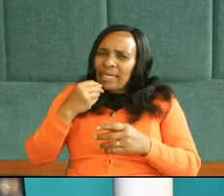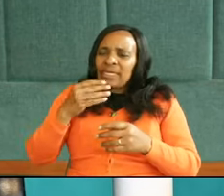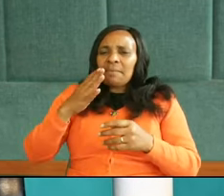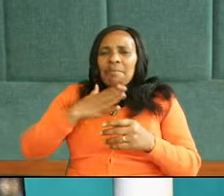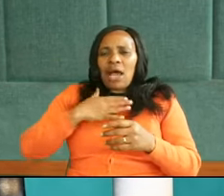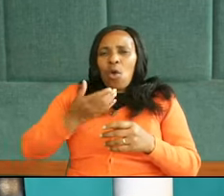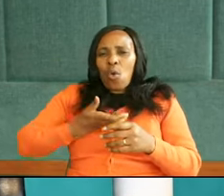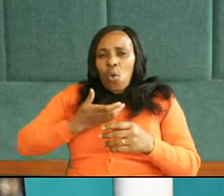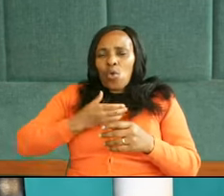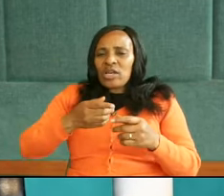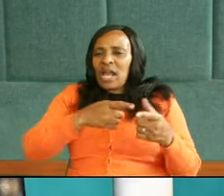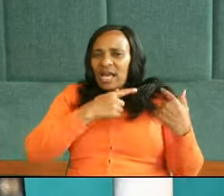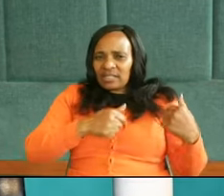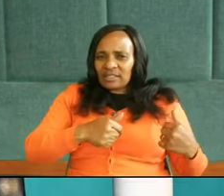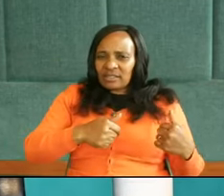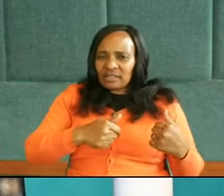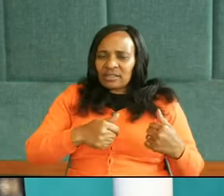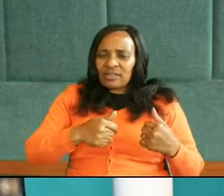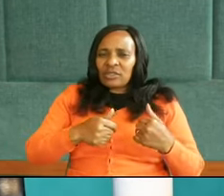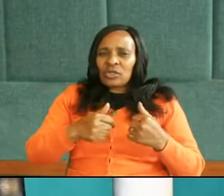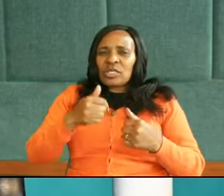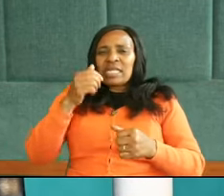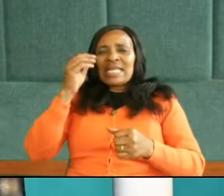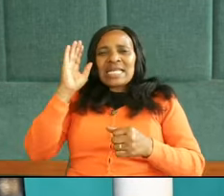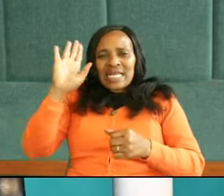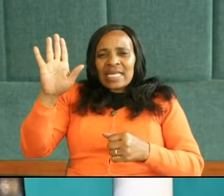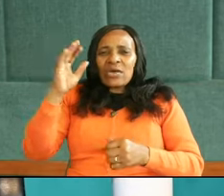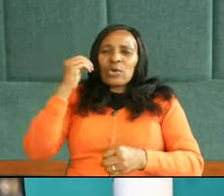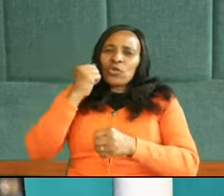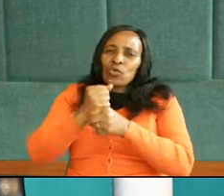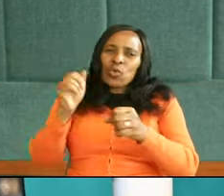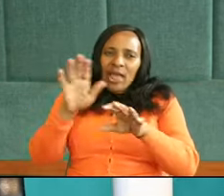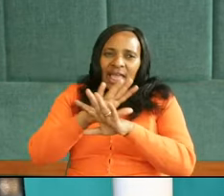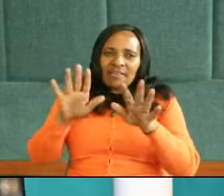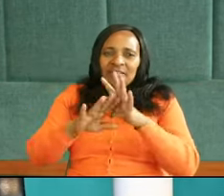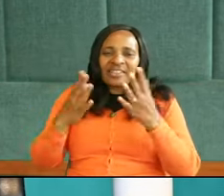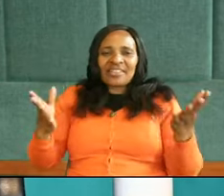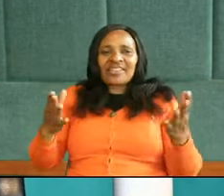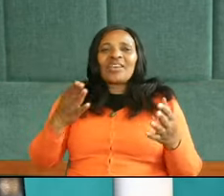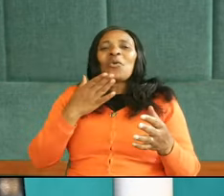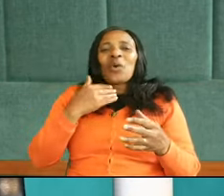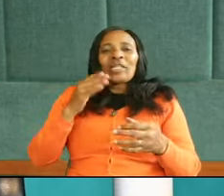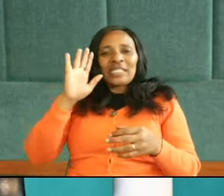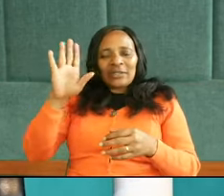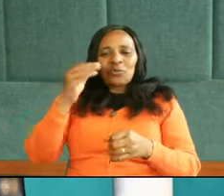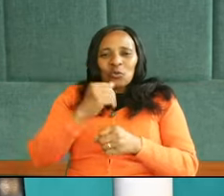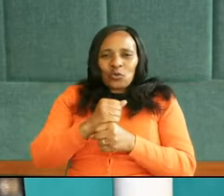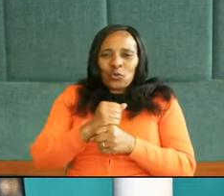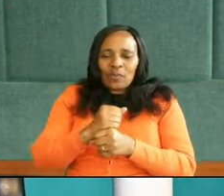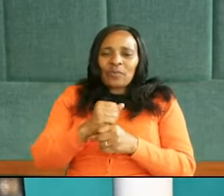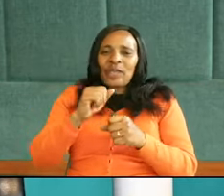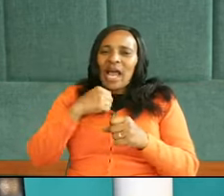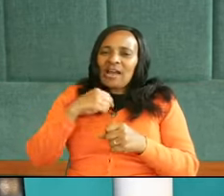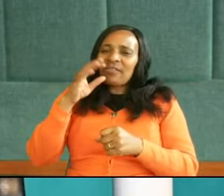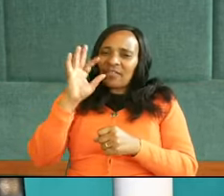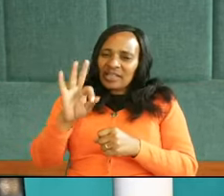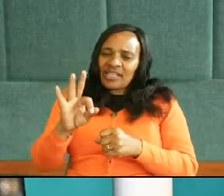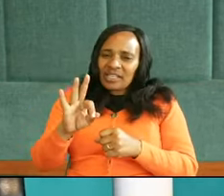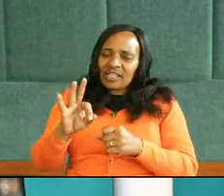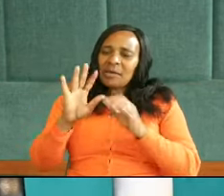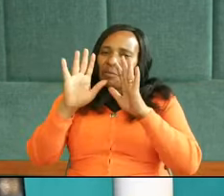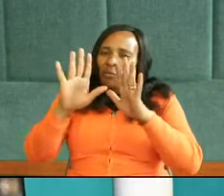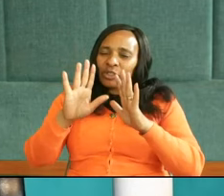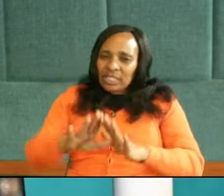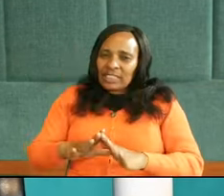own heart. What's a man after my own heart? He will do everything I want him to do. Amen. So it has those three very